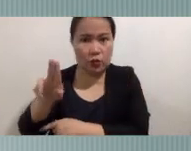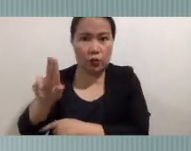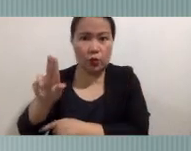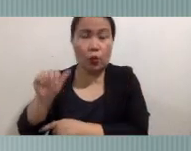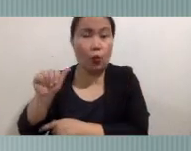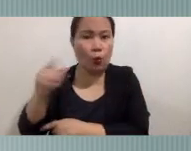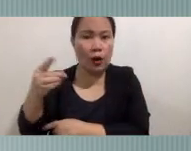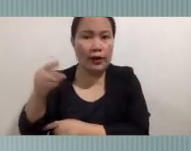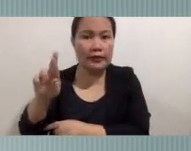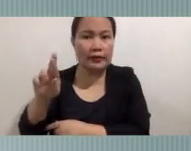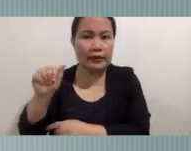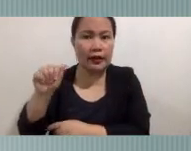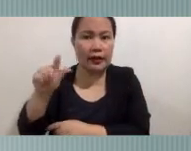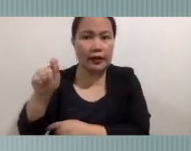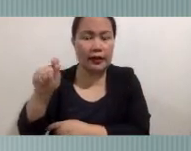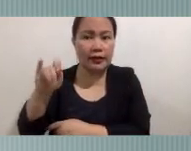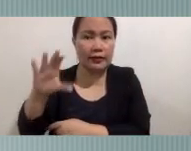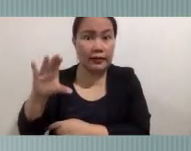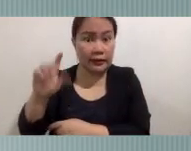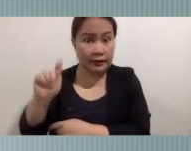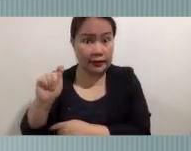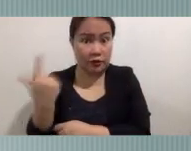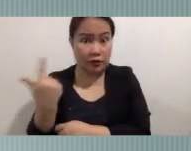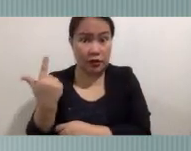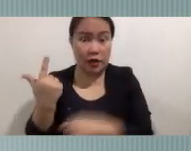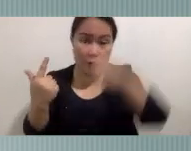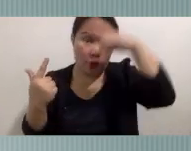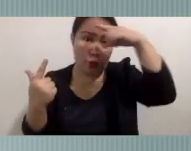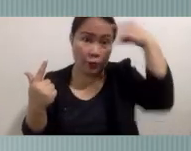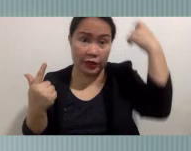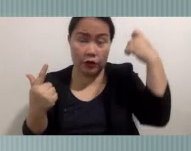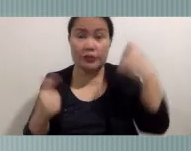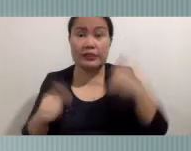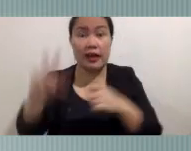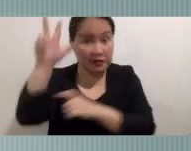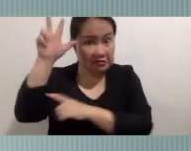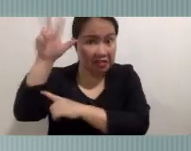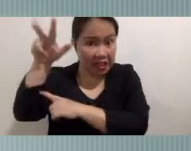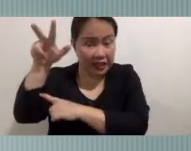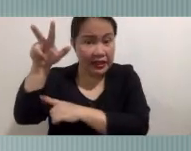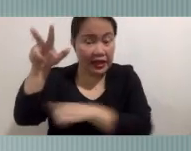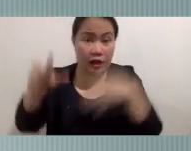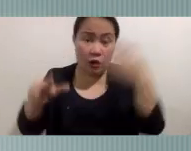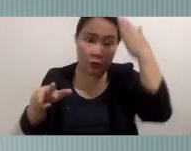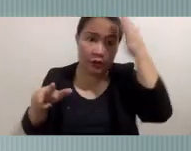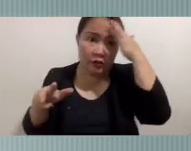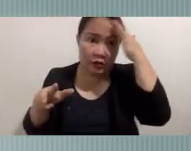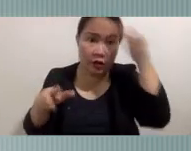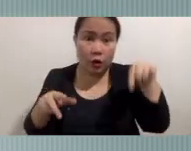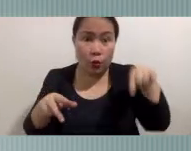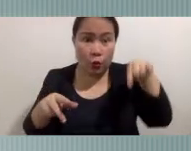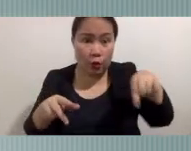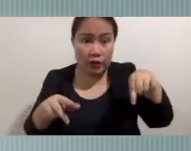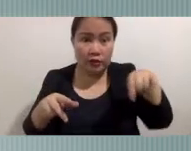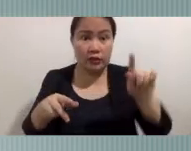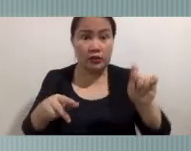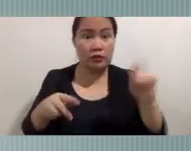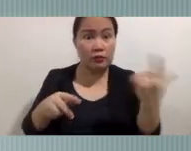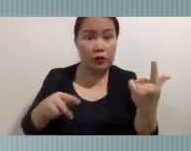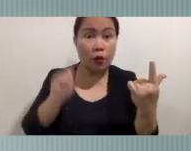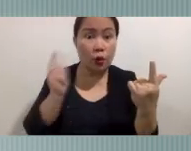quadratic trinomial. Why? Because the highest degree is 3. So, alam naman natin that a